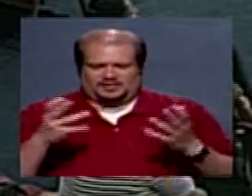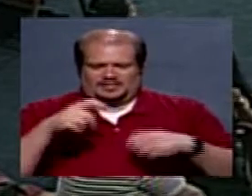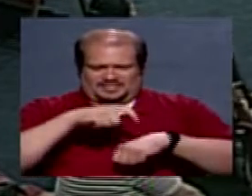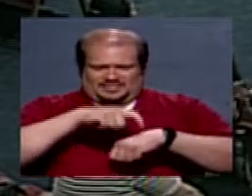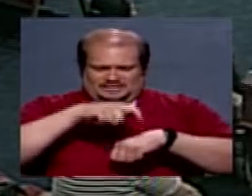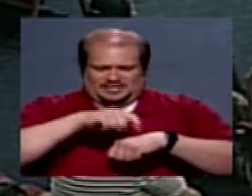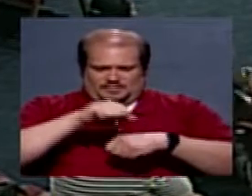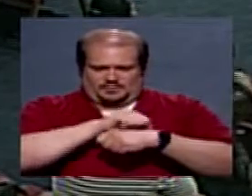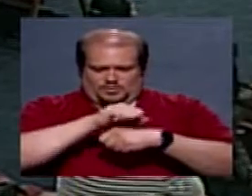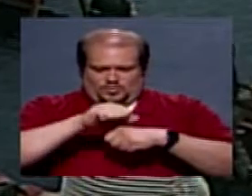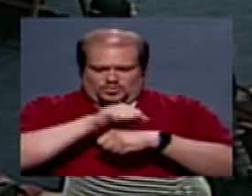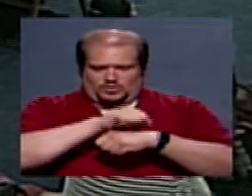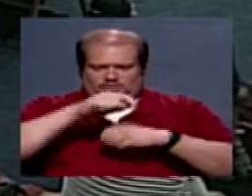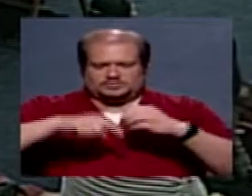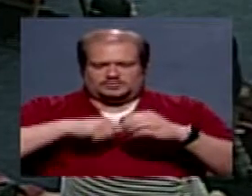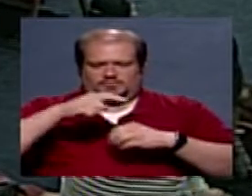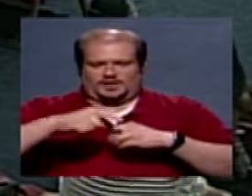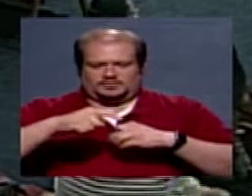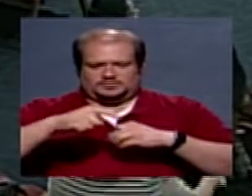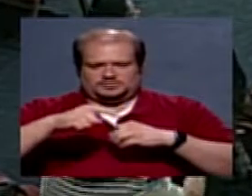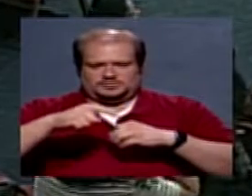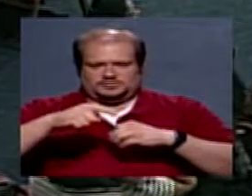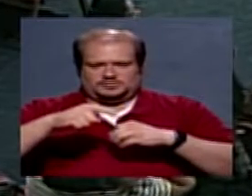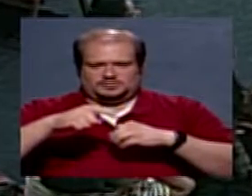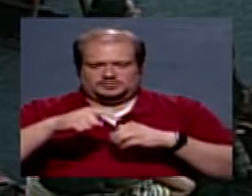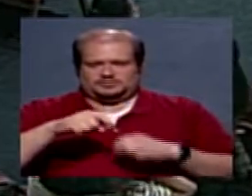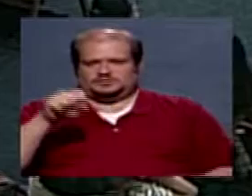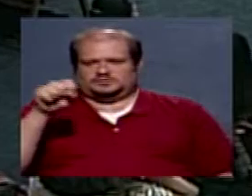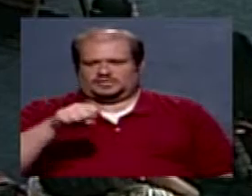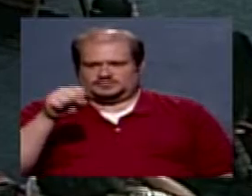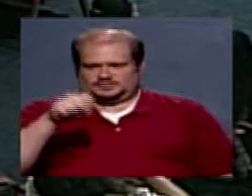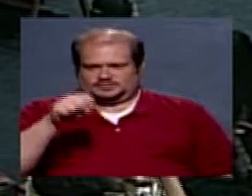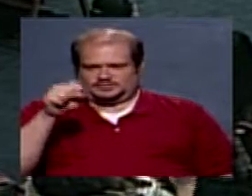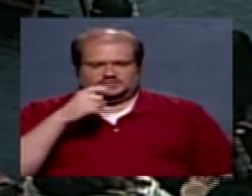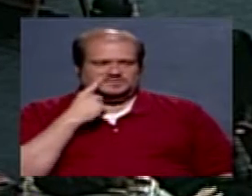timing works on the? Yes.